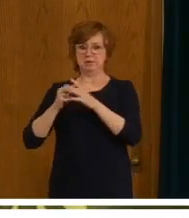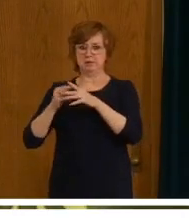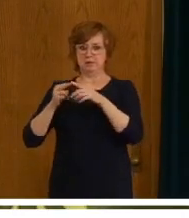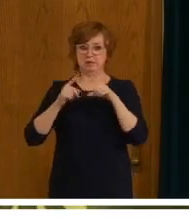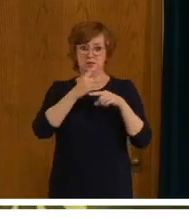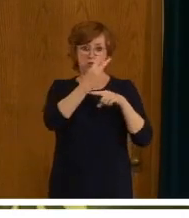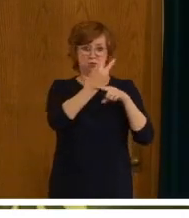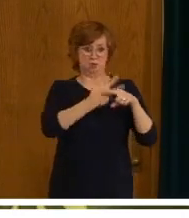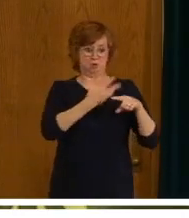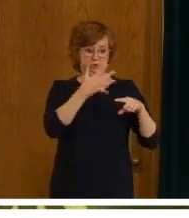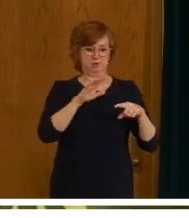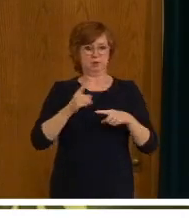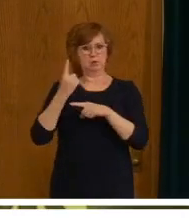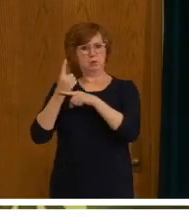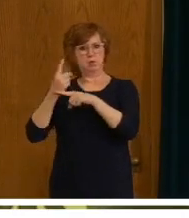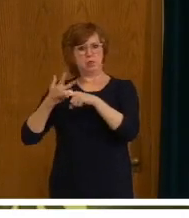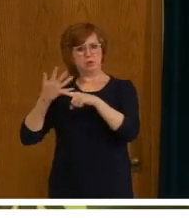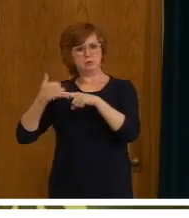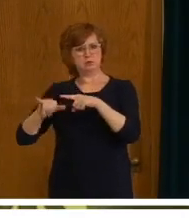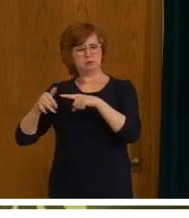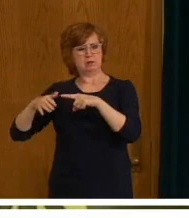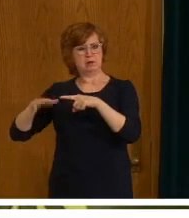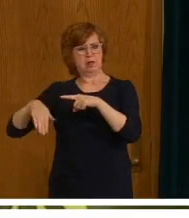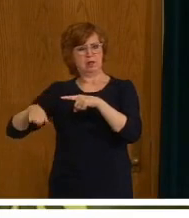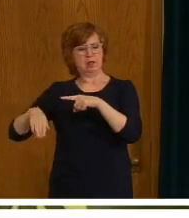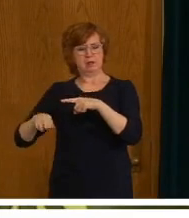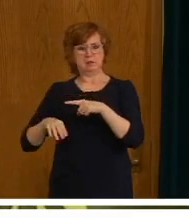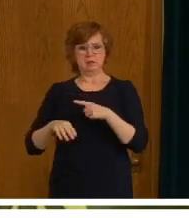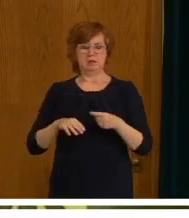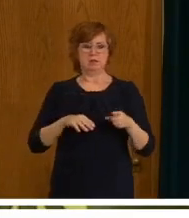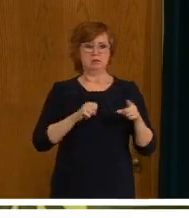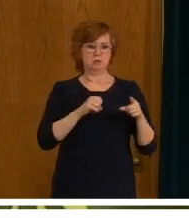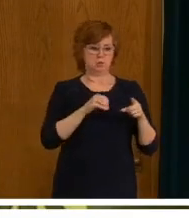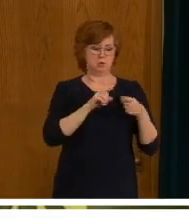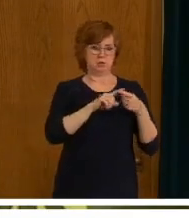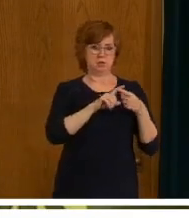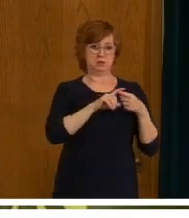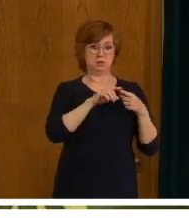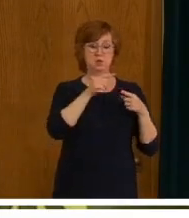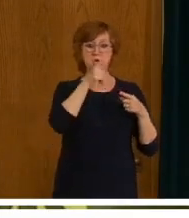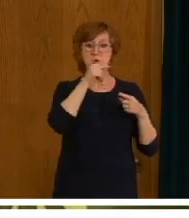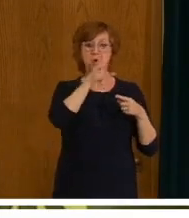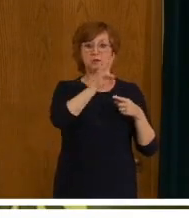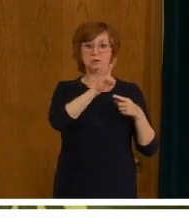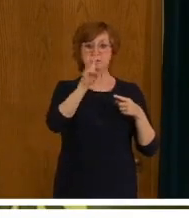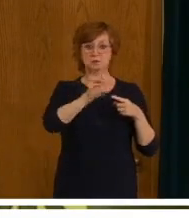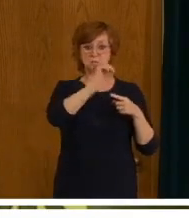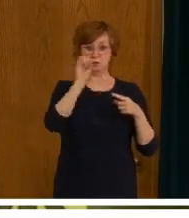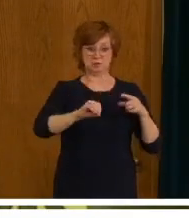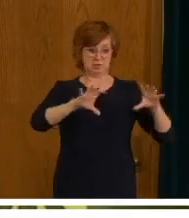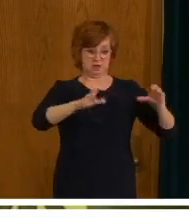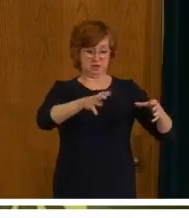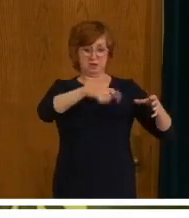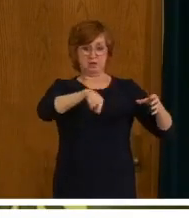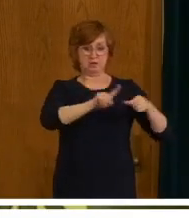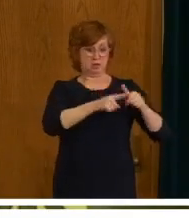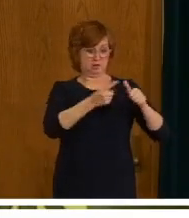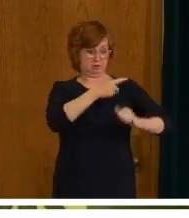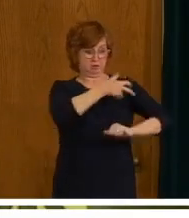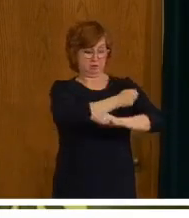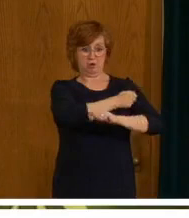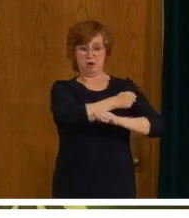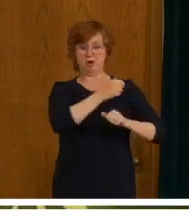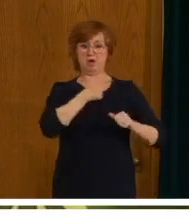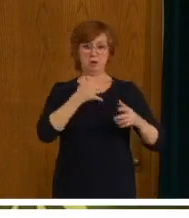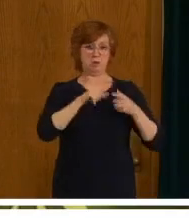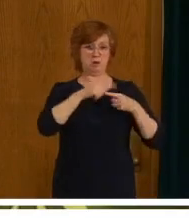for whatever the reason may be. So that is 66. So to the 66% of us who have gotten your first shot, I